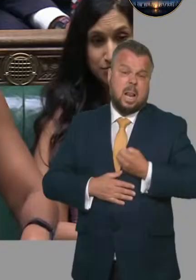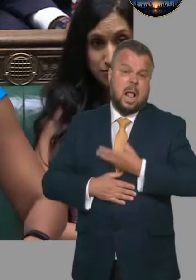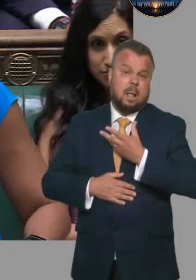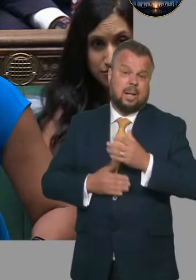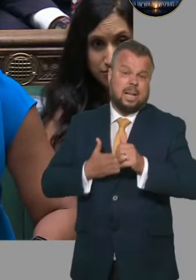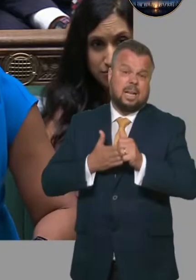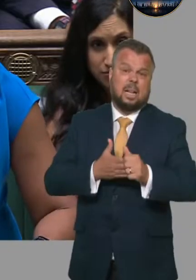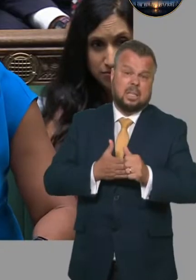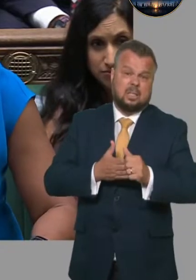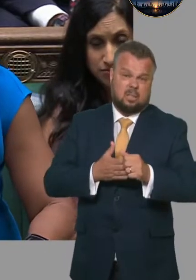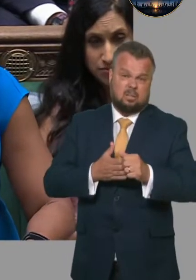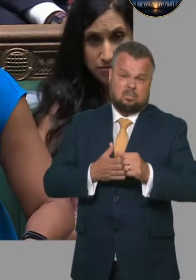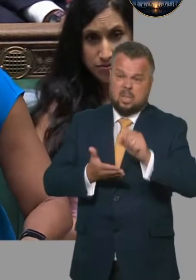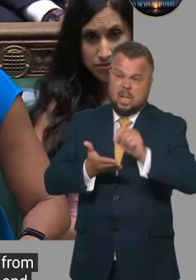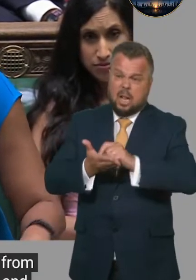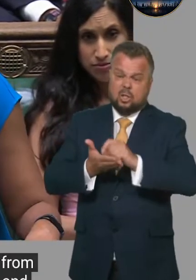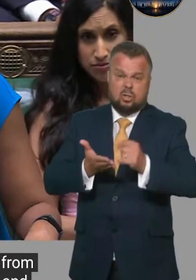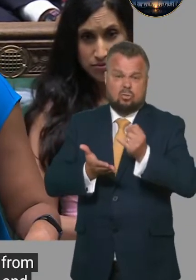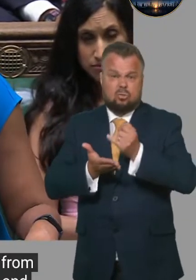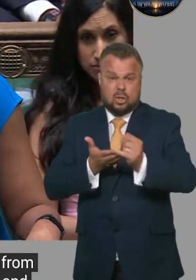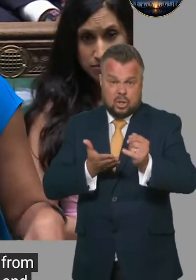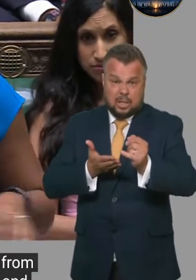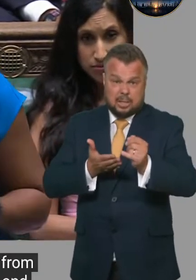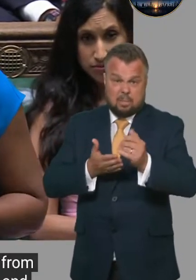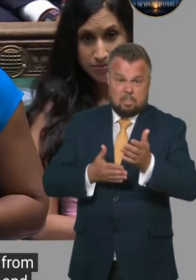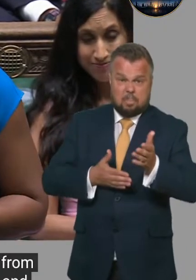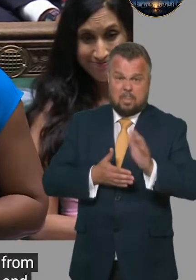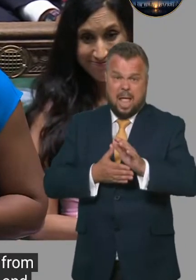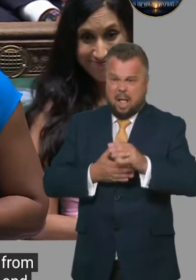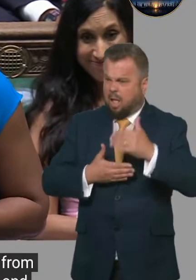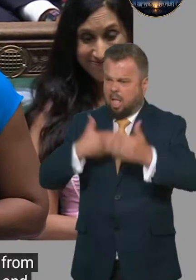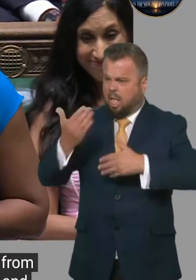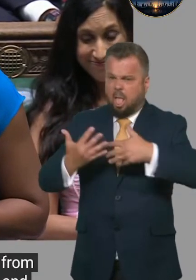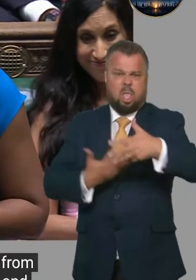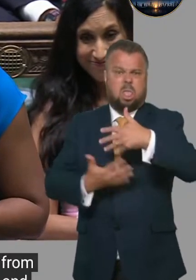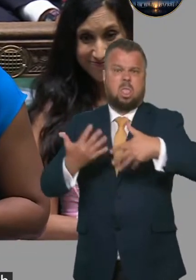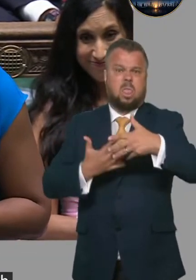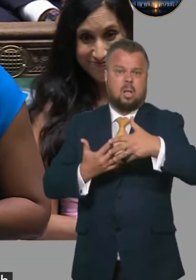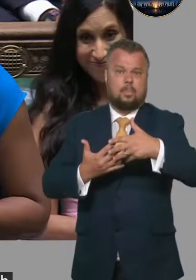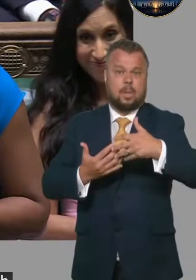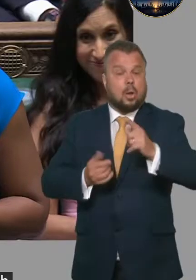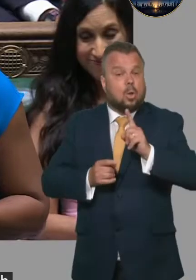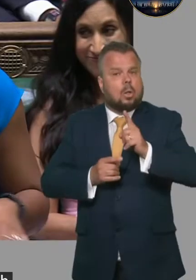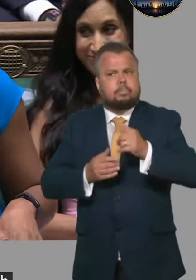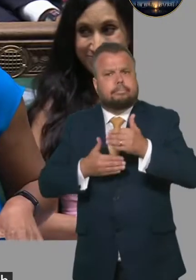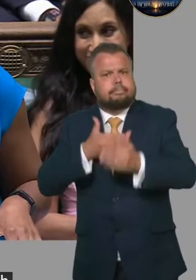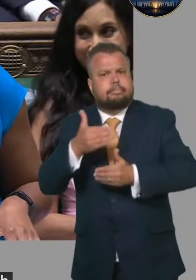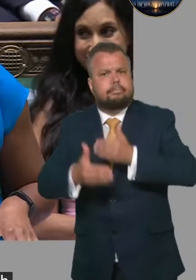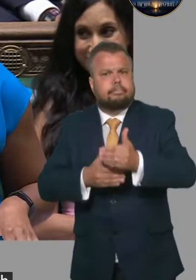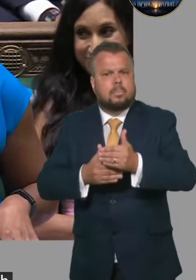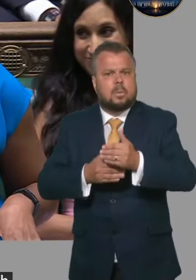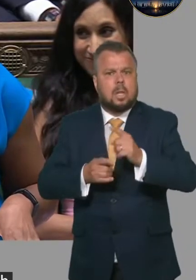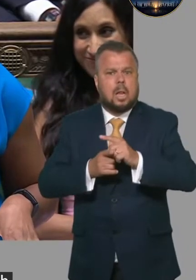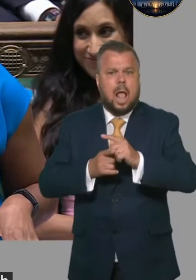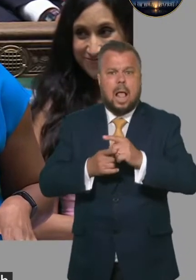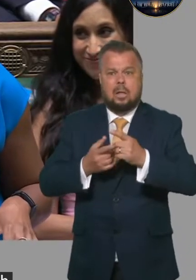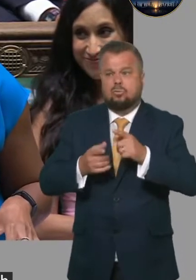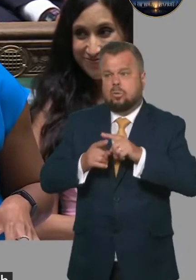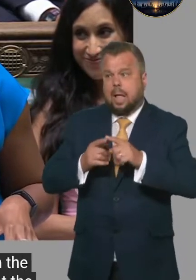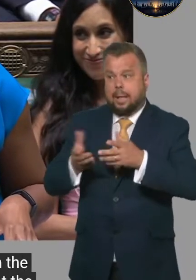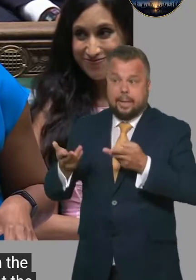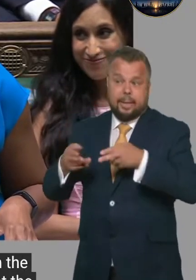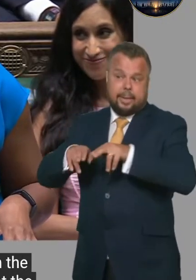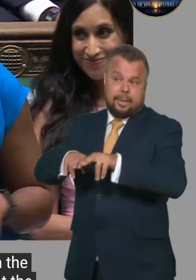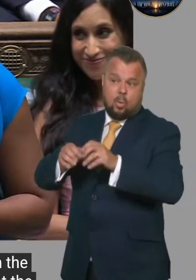Manchester. It's not the first time he's betrayed someone close to him, is it? But does the Prime Minister think